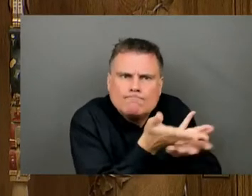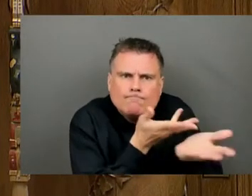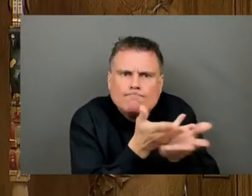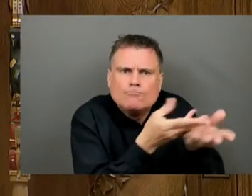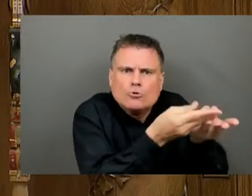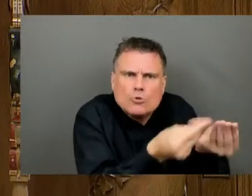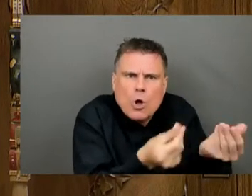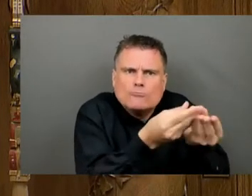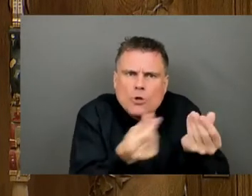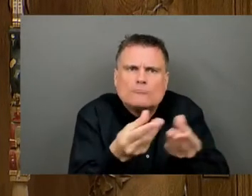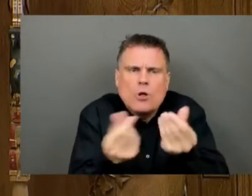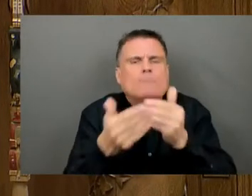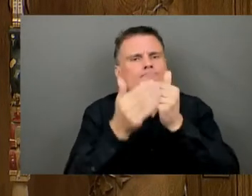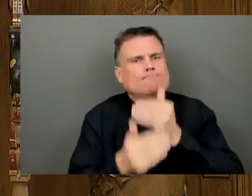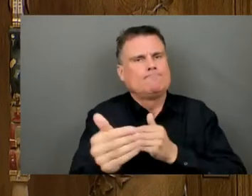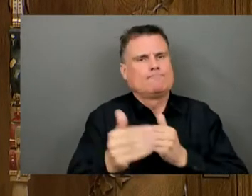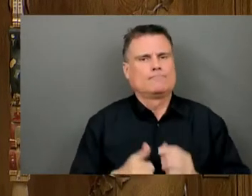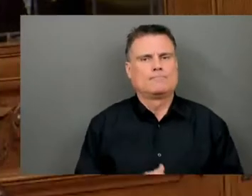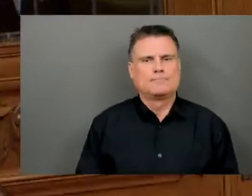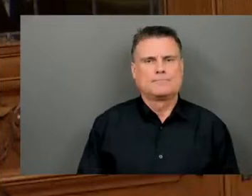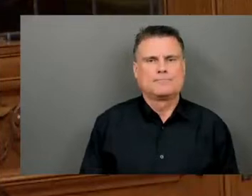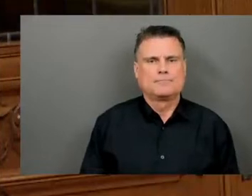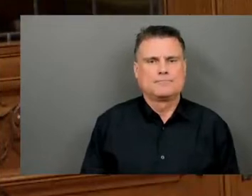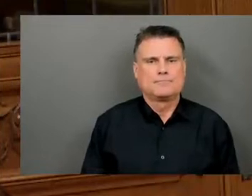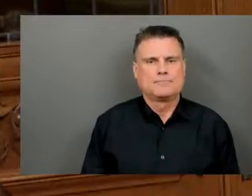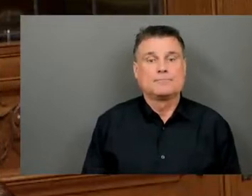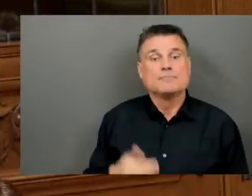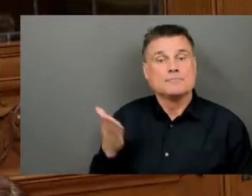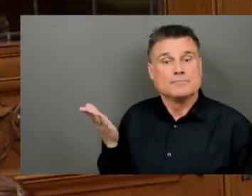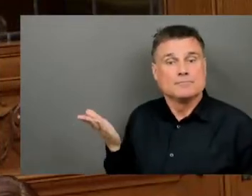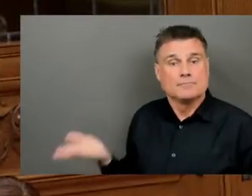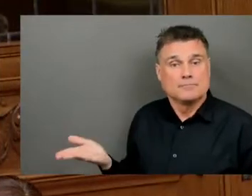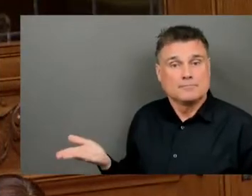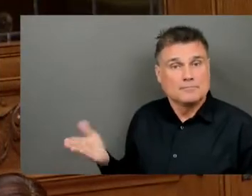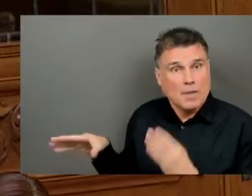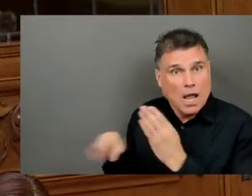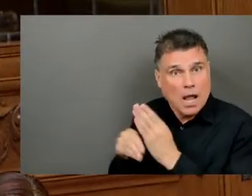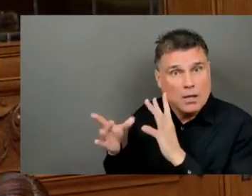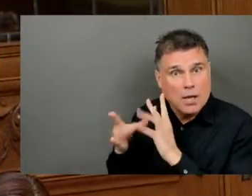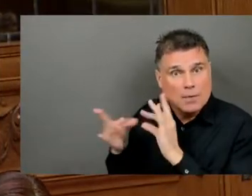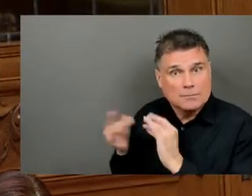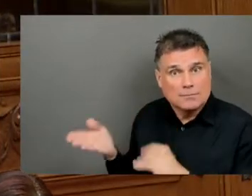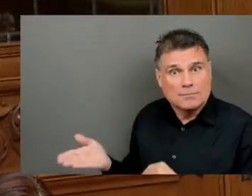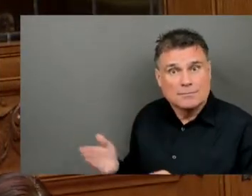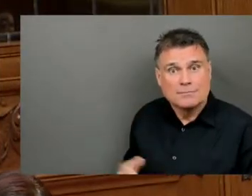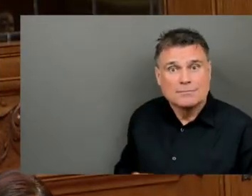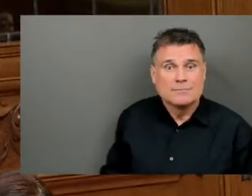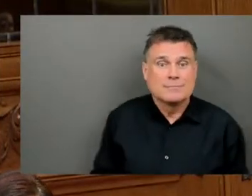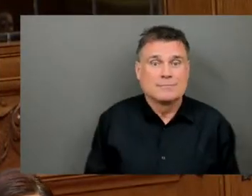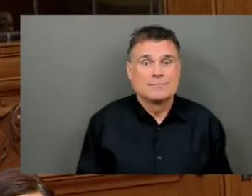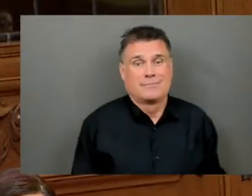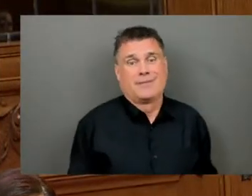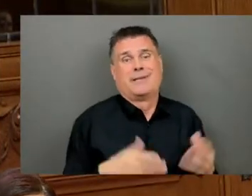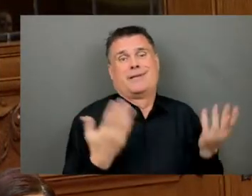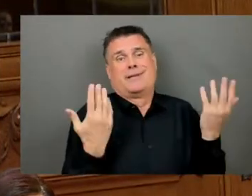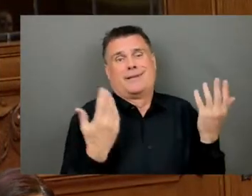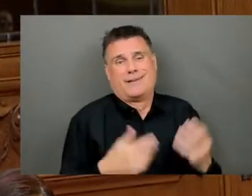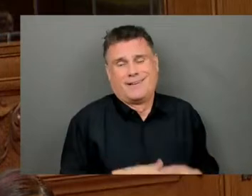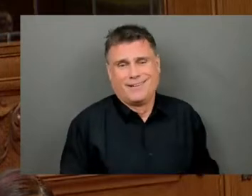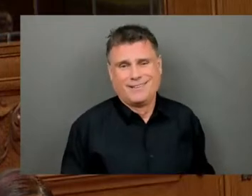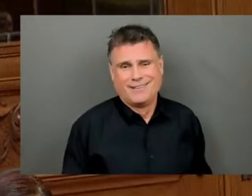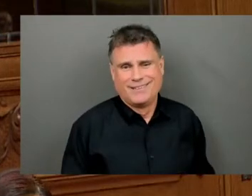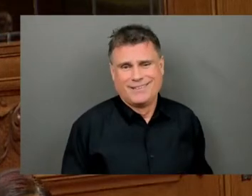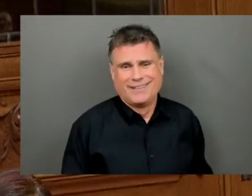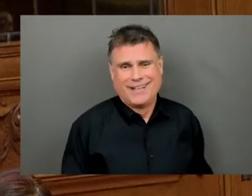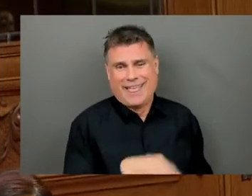House Leader, fourth party supplemental. Thank you very much, Mr. Speaker. It'd be nice if once this minister stood up and talked about